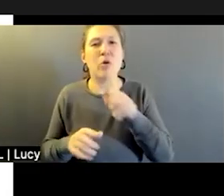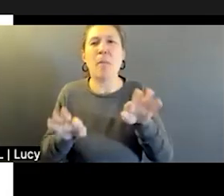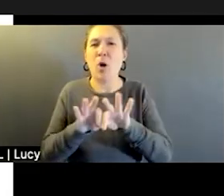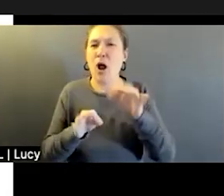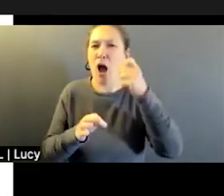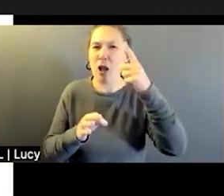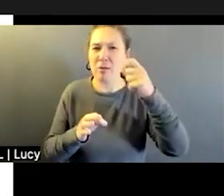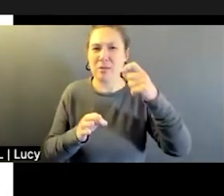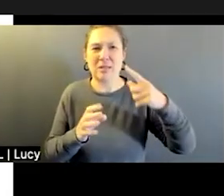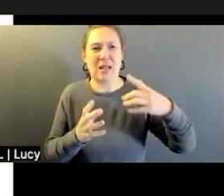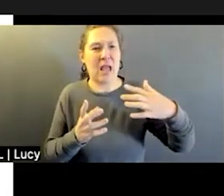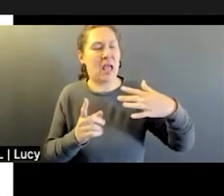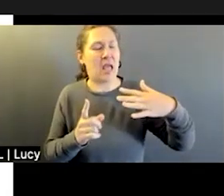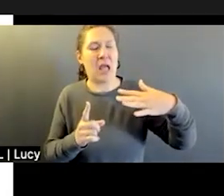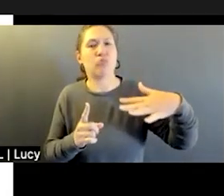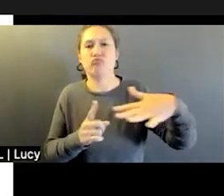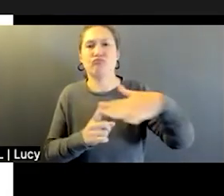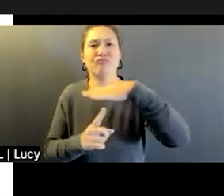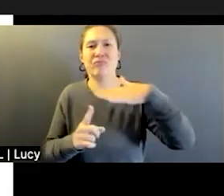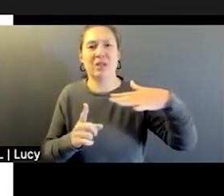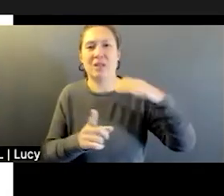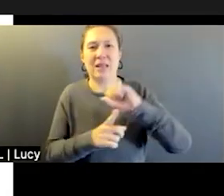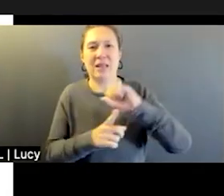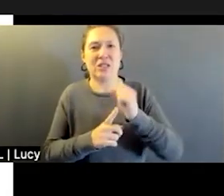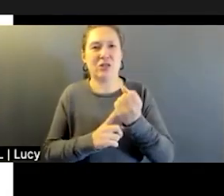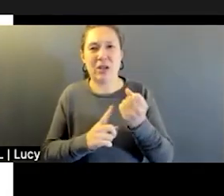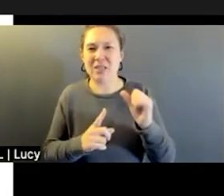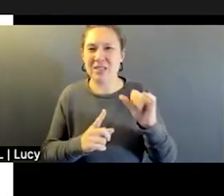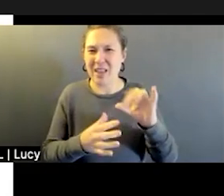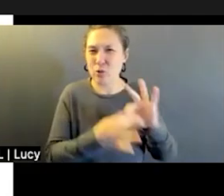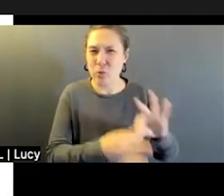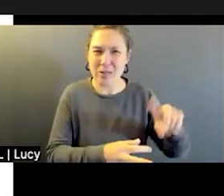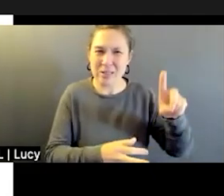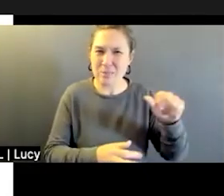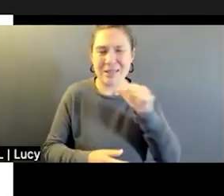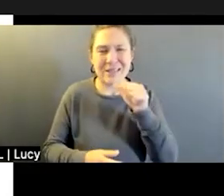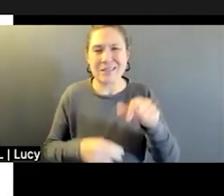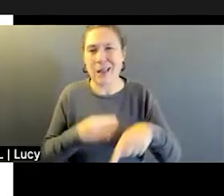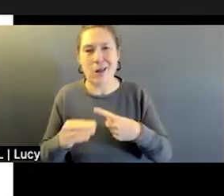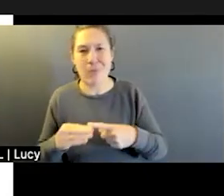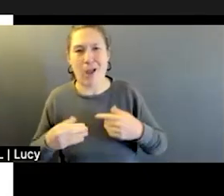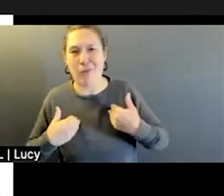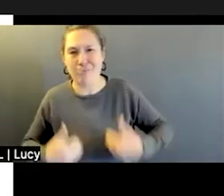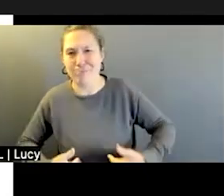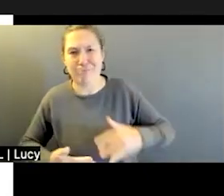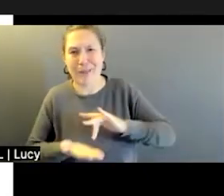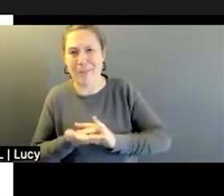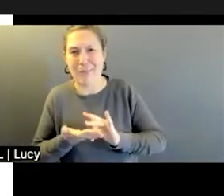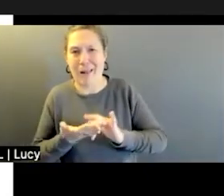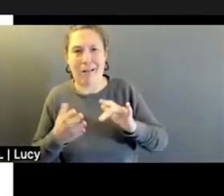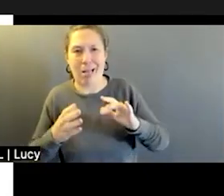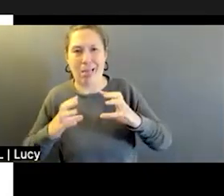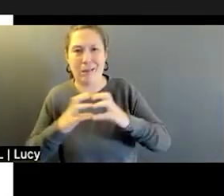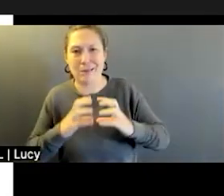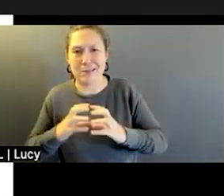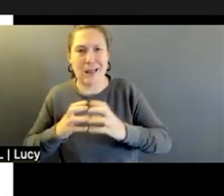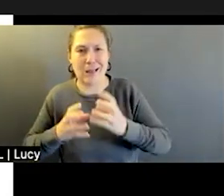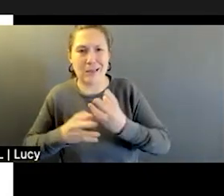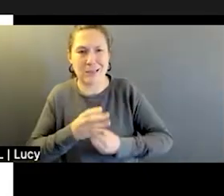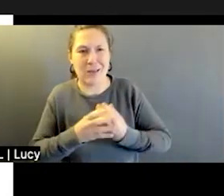cells. What happened is that his father, in an era where, of course, there were no computers, there was no